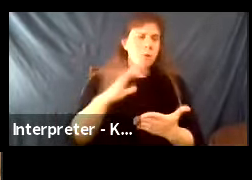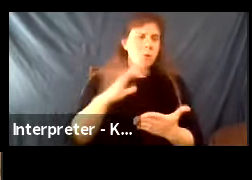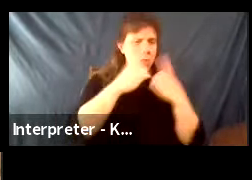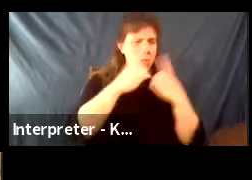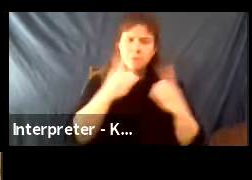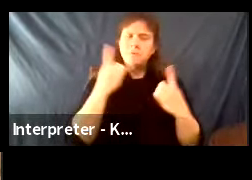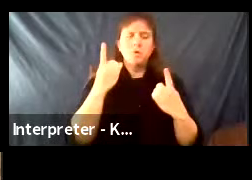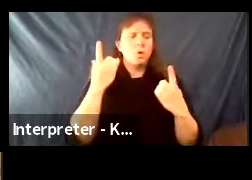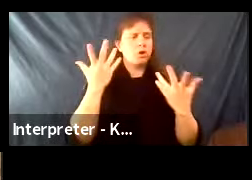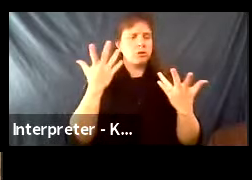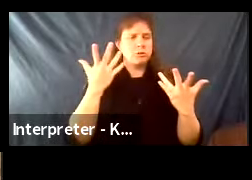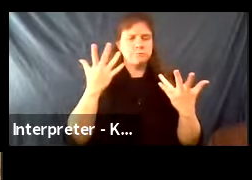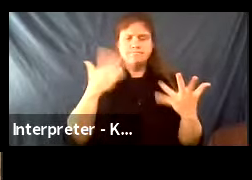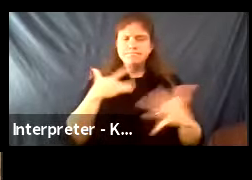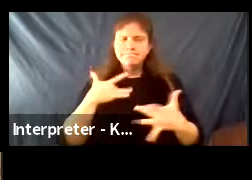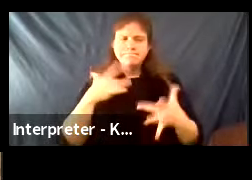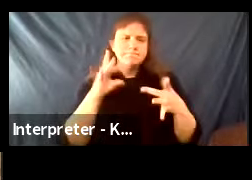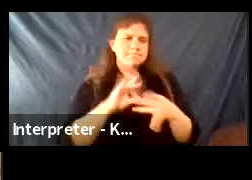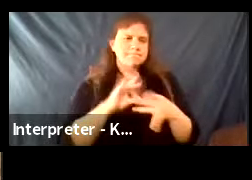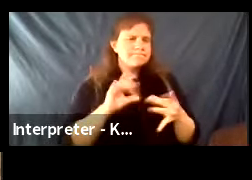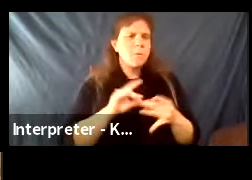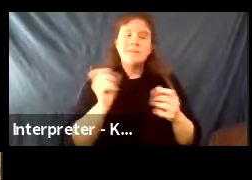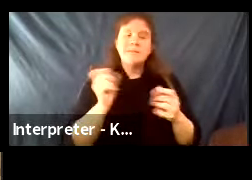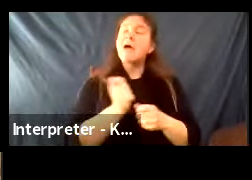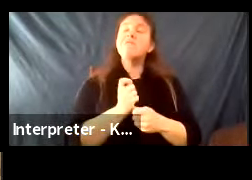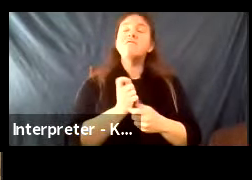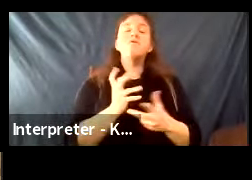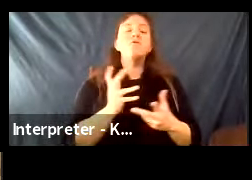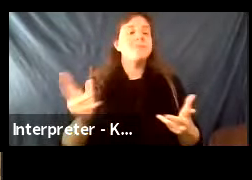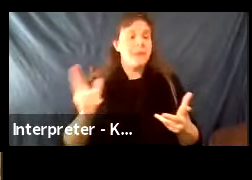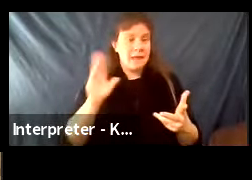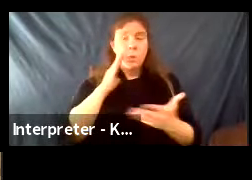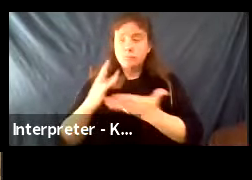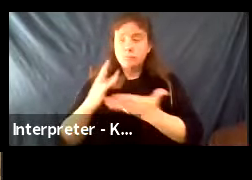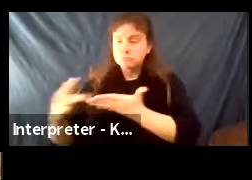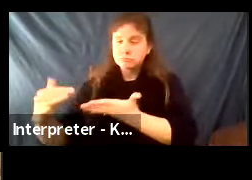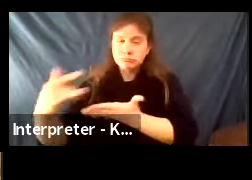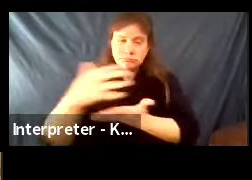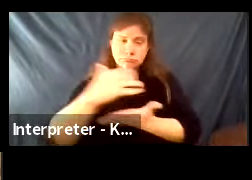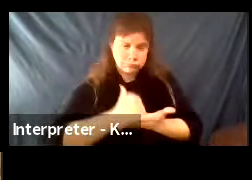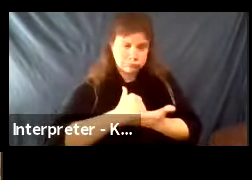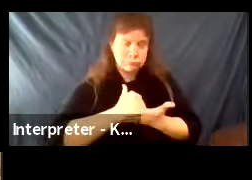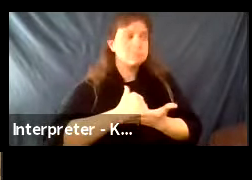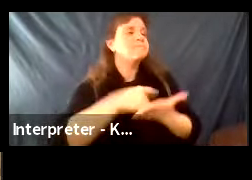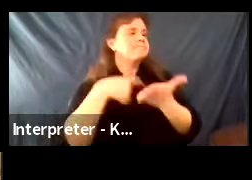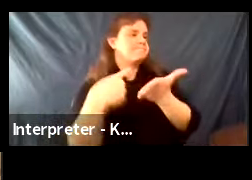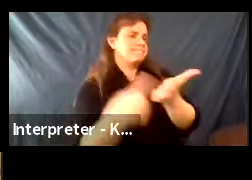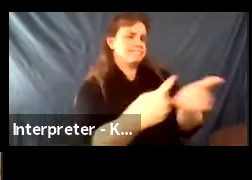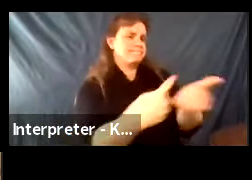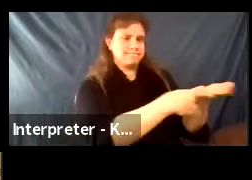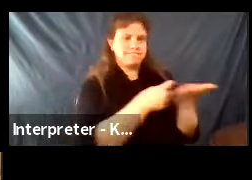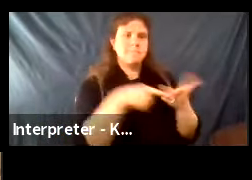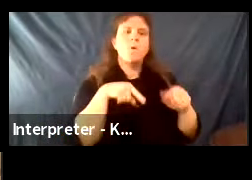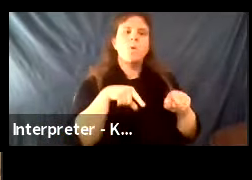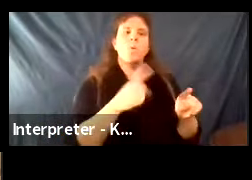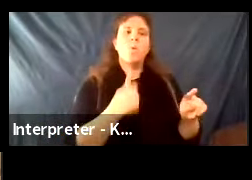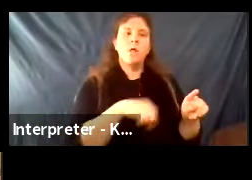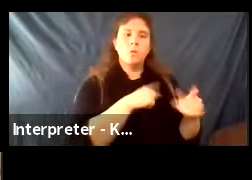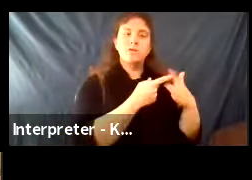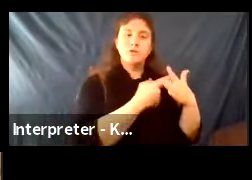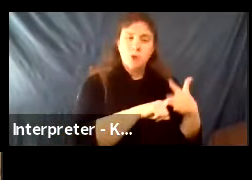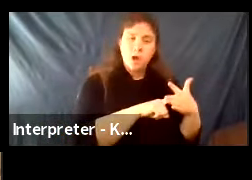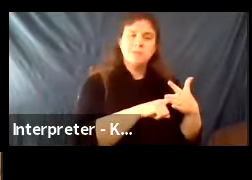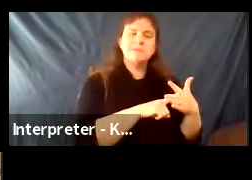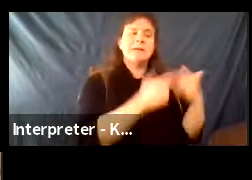today will be passed on and considered as we are moving forward in the next phase of